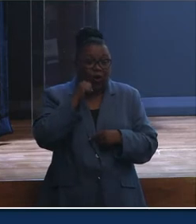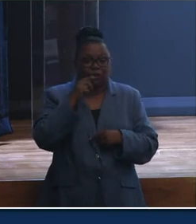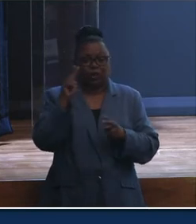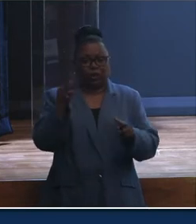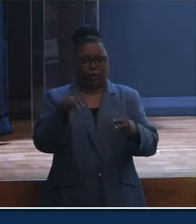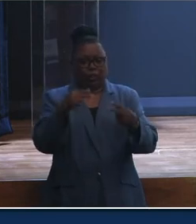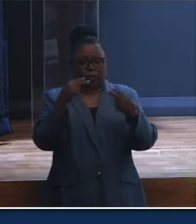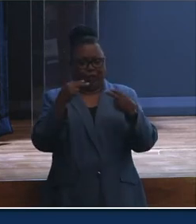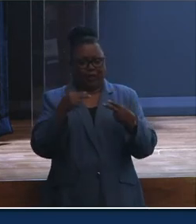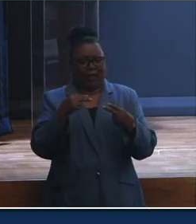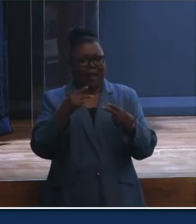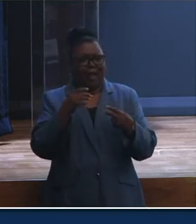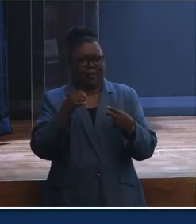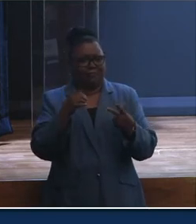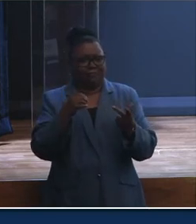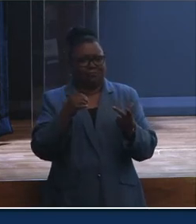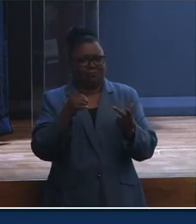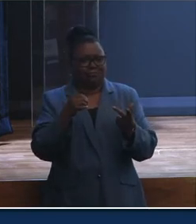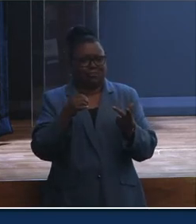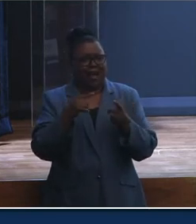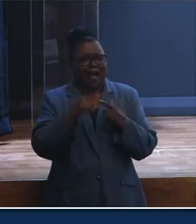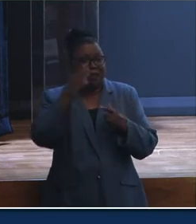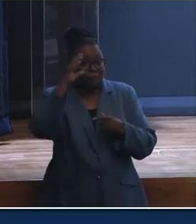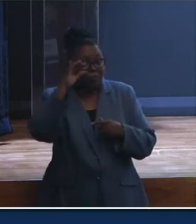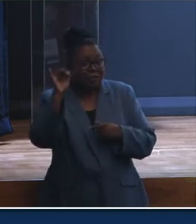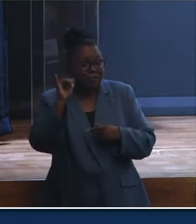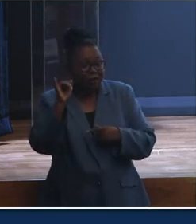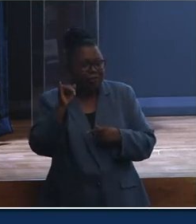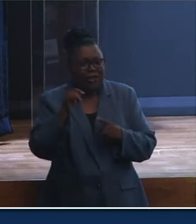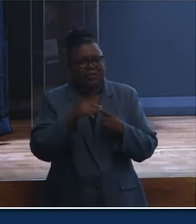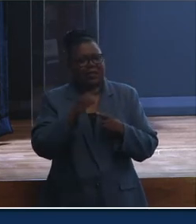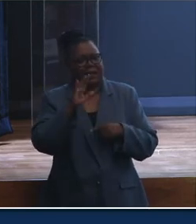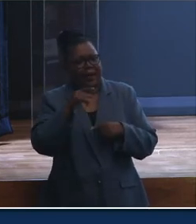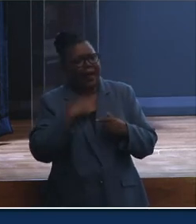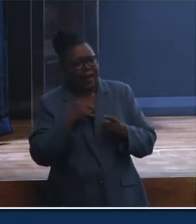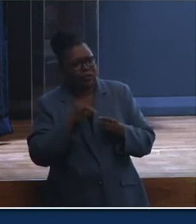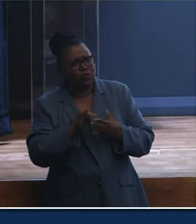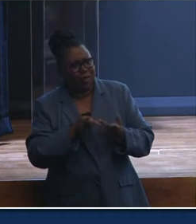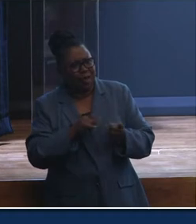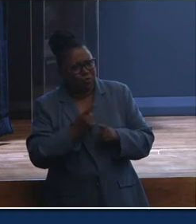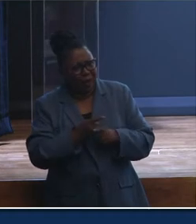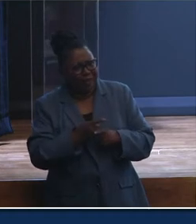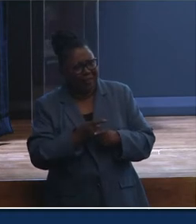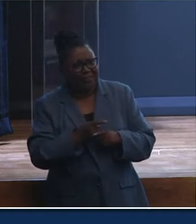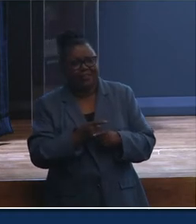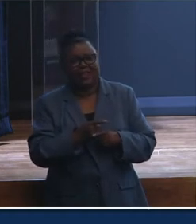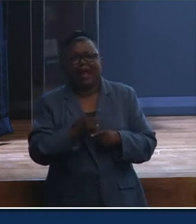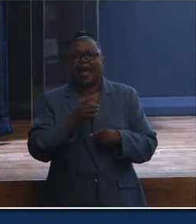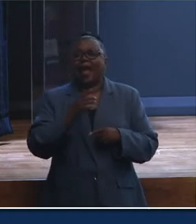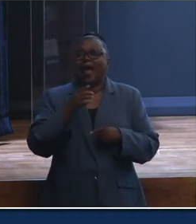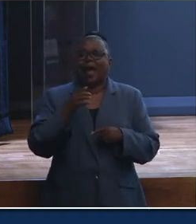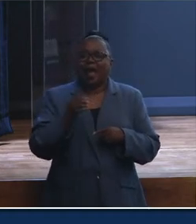look at you and boys as well and say, hey, I can be that, right?